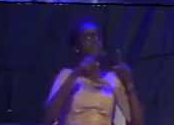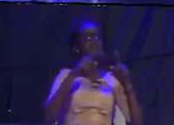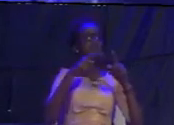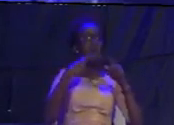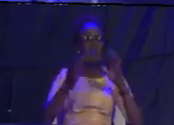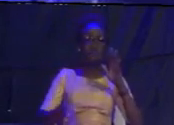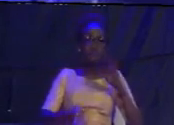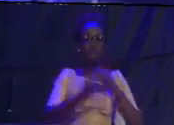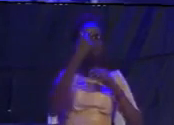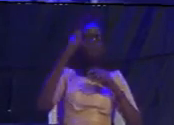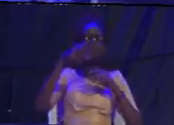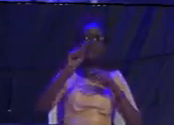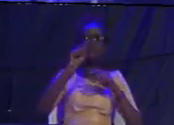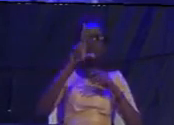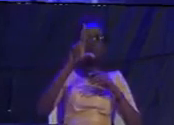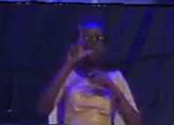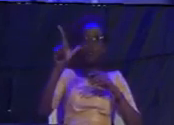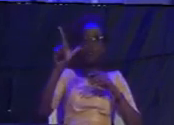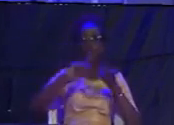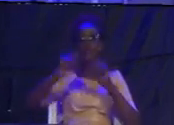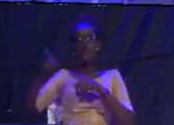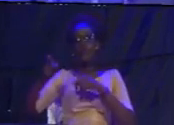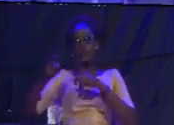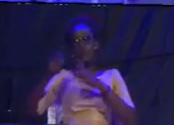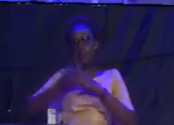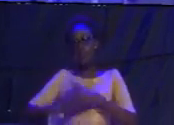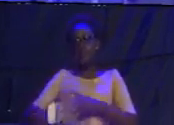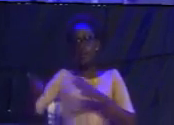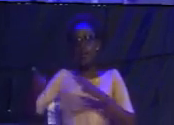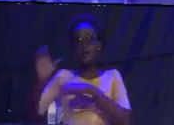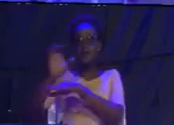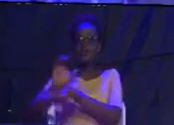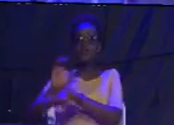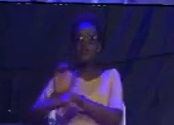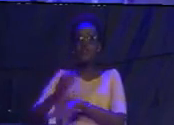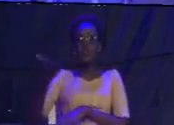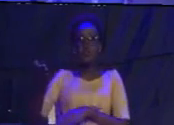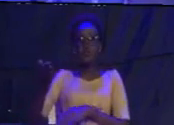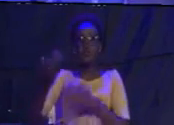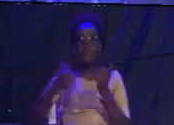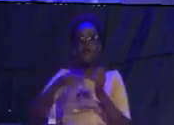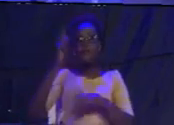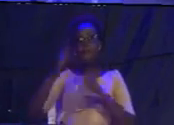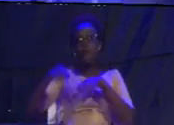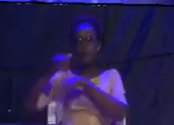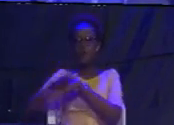Ghost. They prophesied over Barnabas and Paul to go and start missions. Who